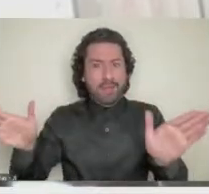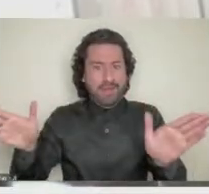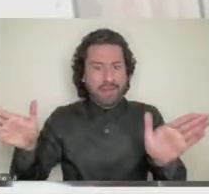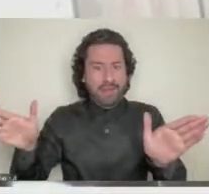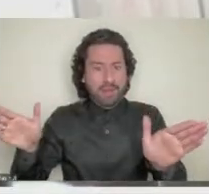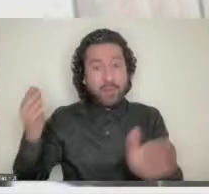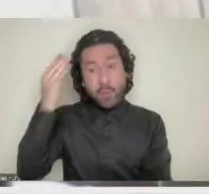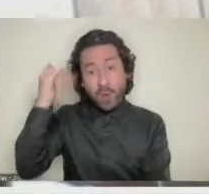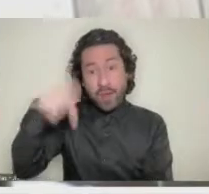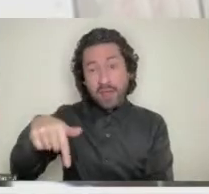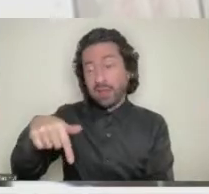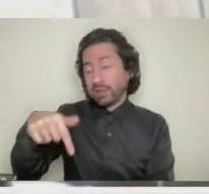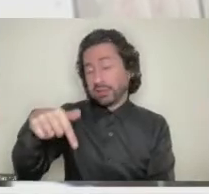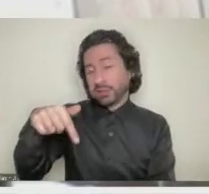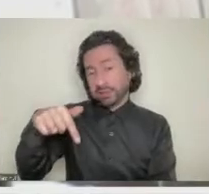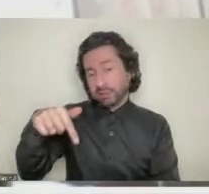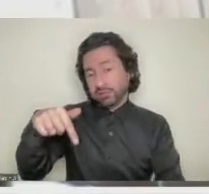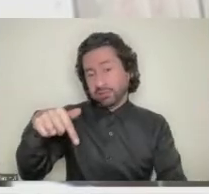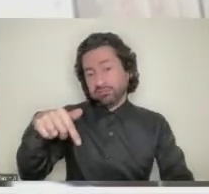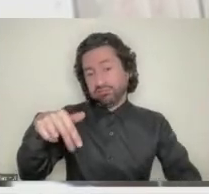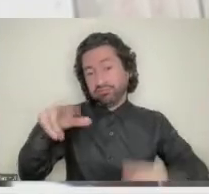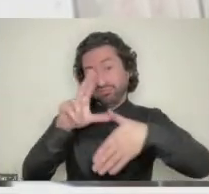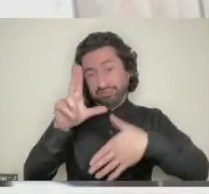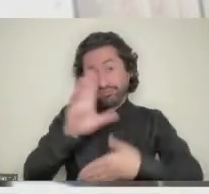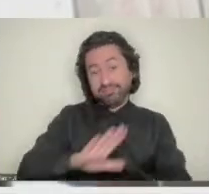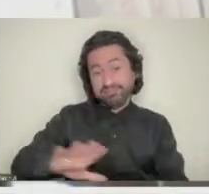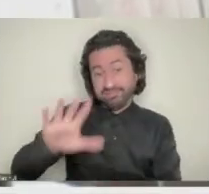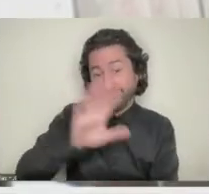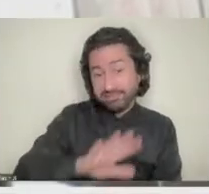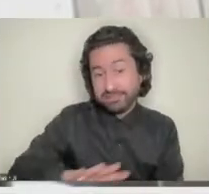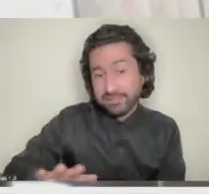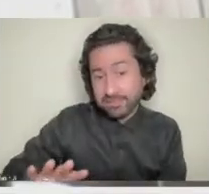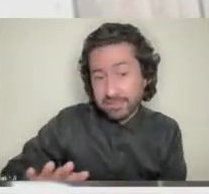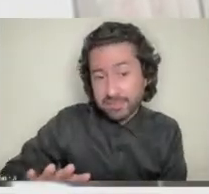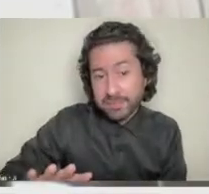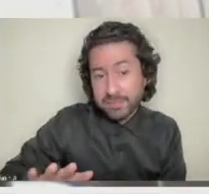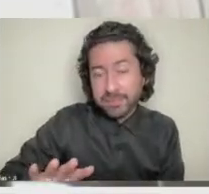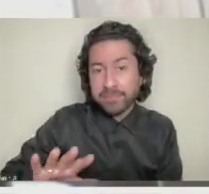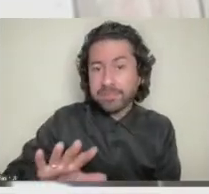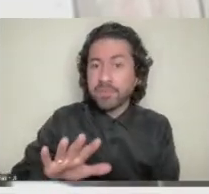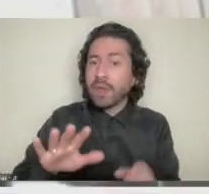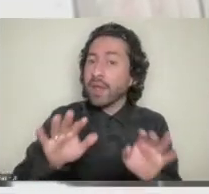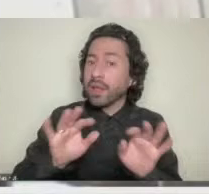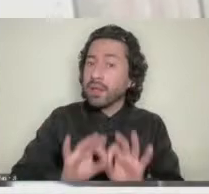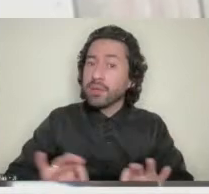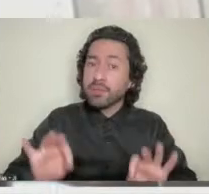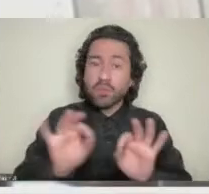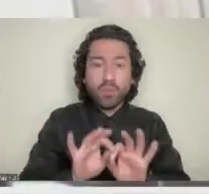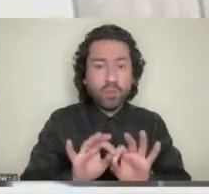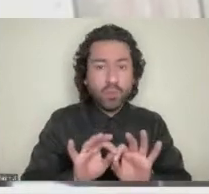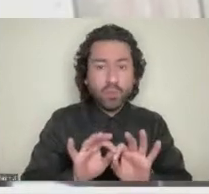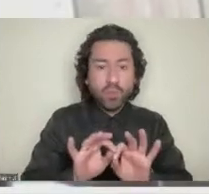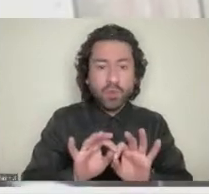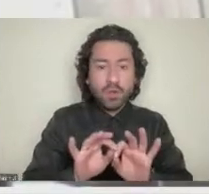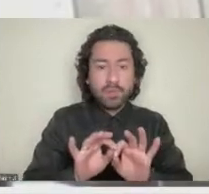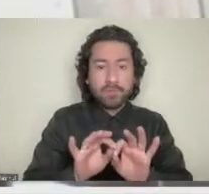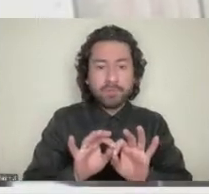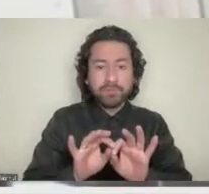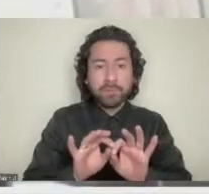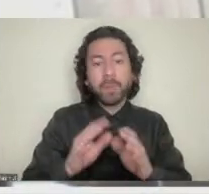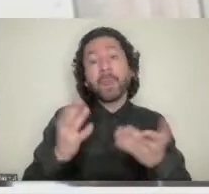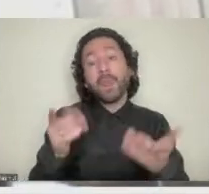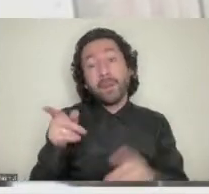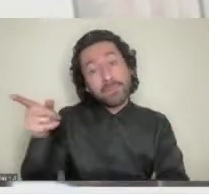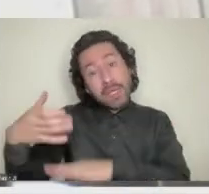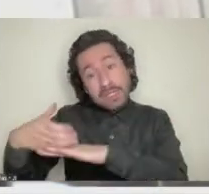them, we know we are a continent where the indigenous and Afro-descending populations